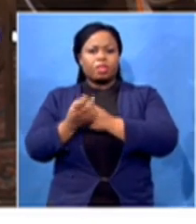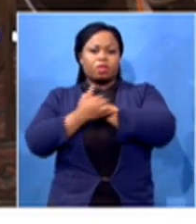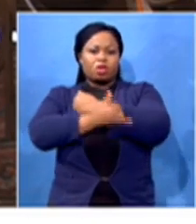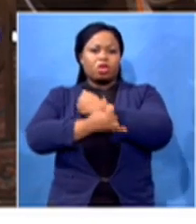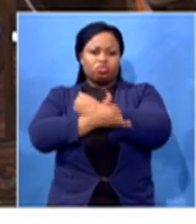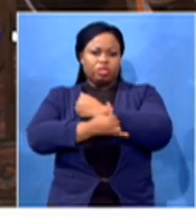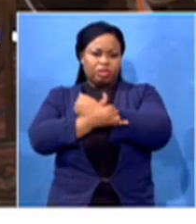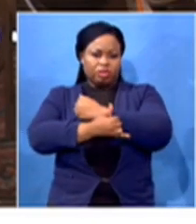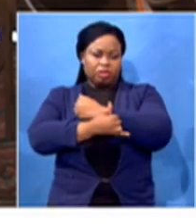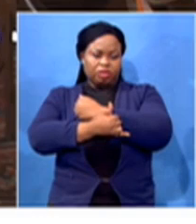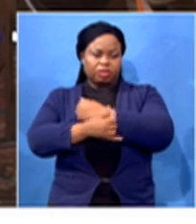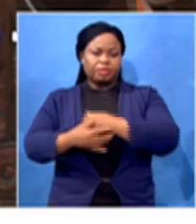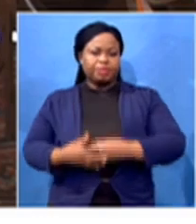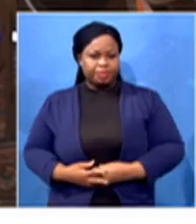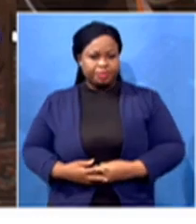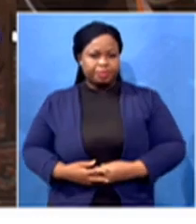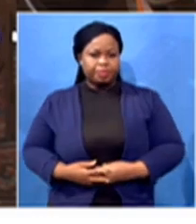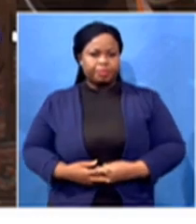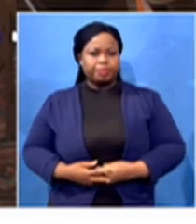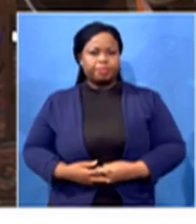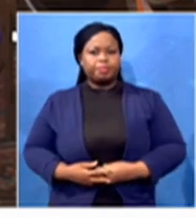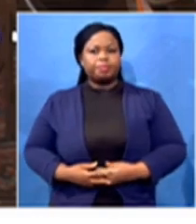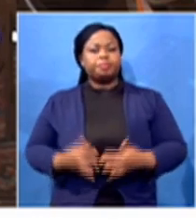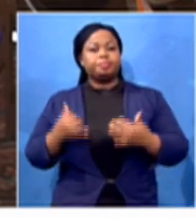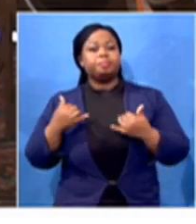both countries. Now,